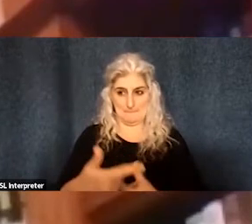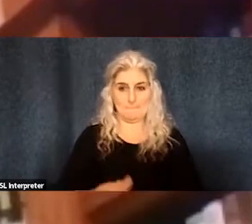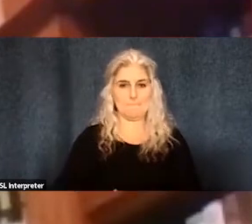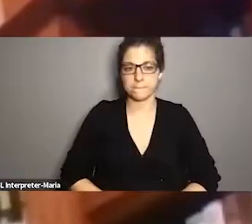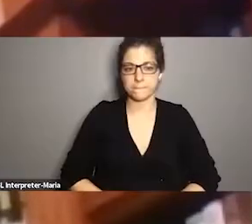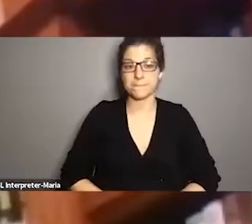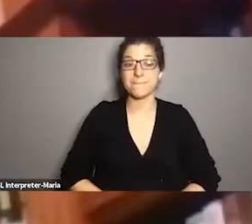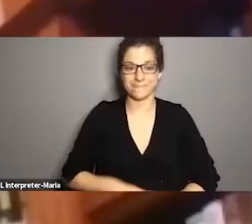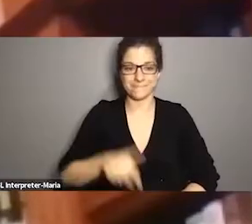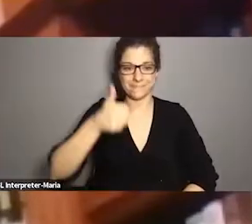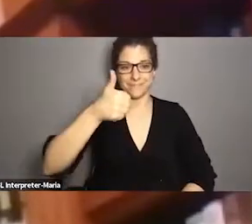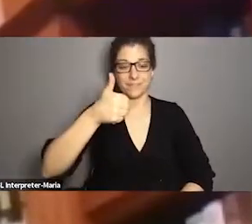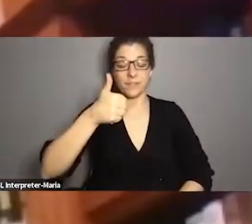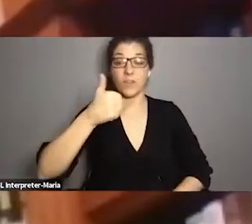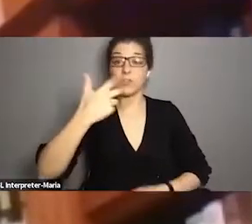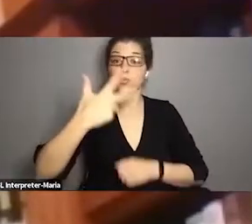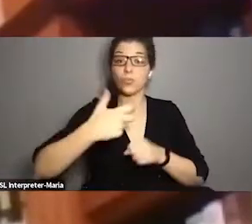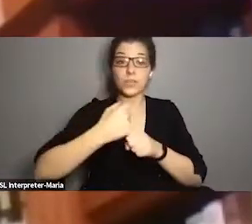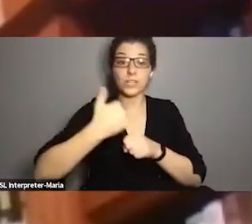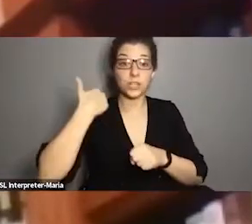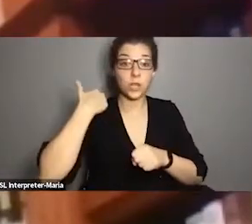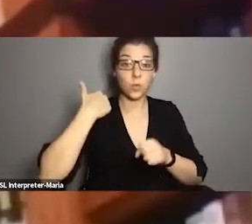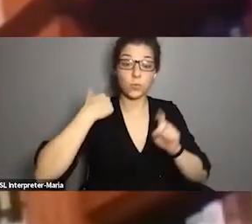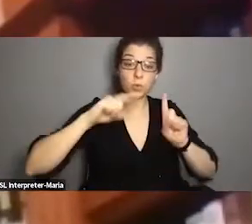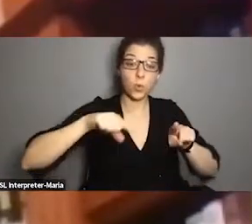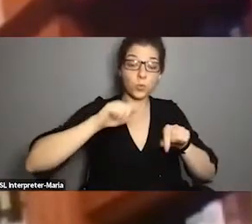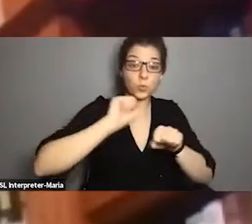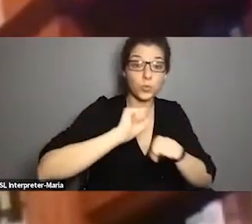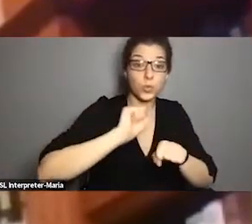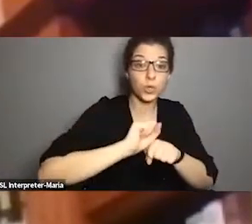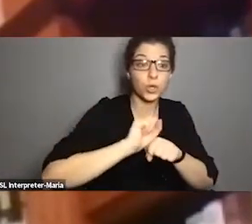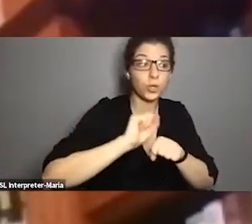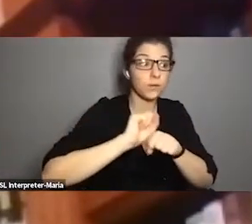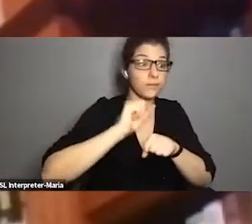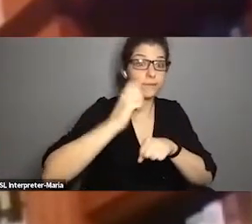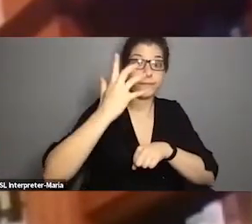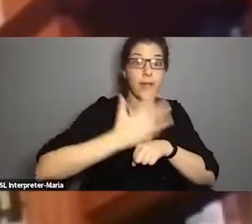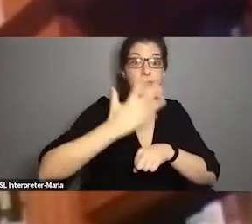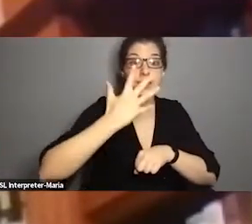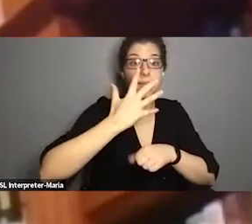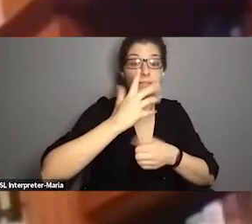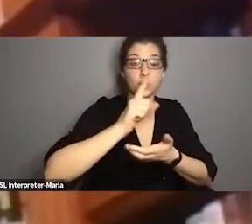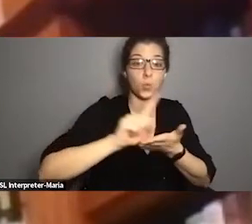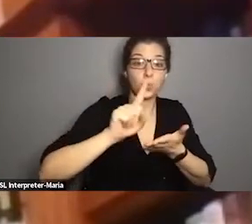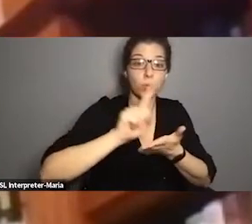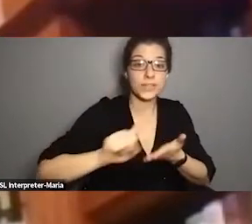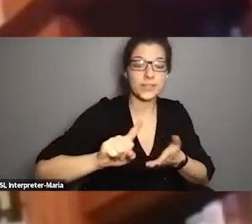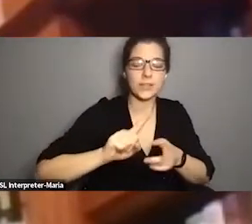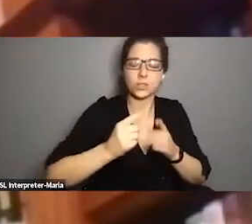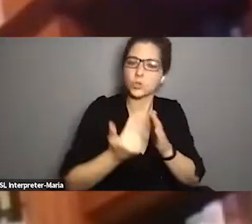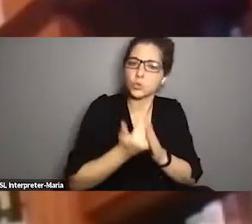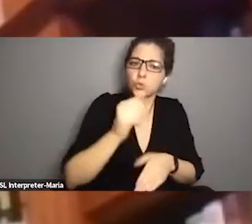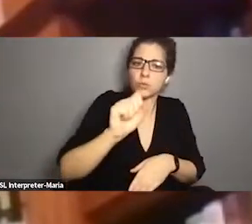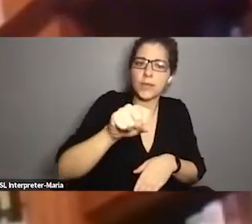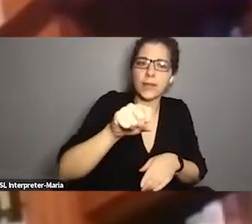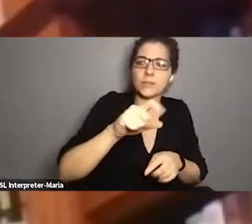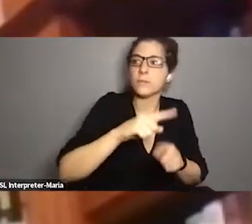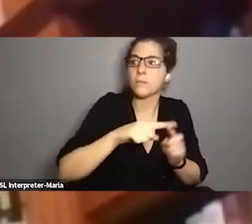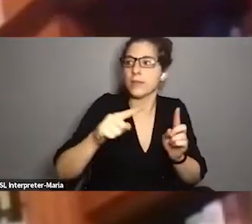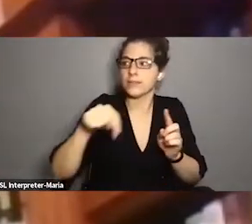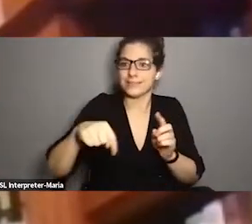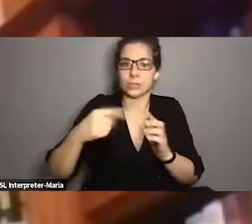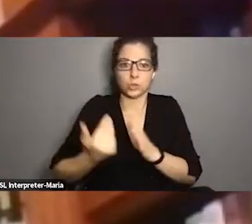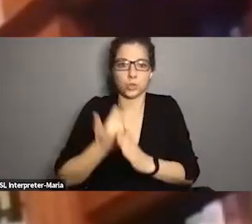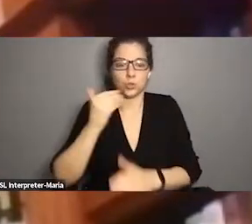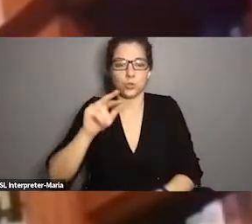the worksite 5 days a week. This is new, but it's taken a new hold and there is a new reality.